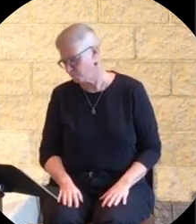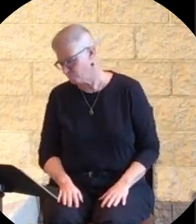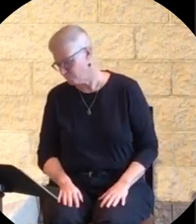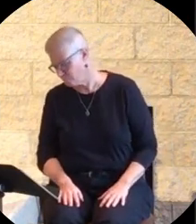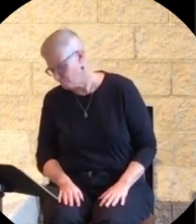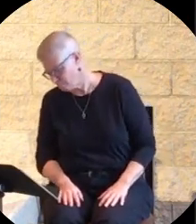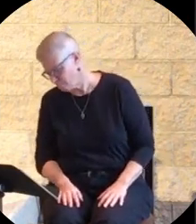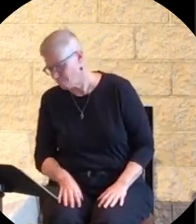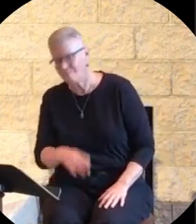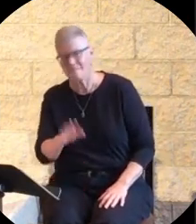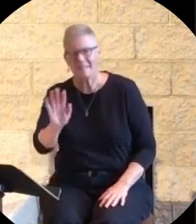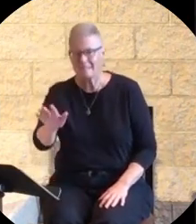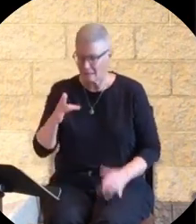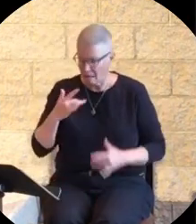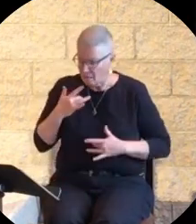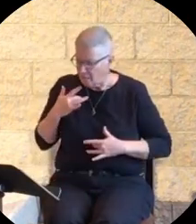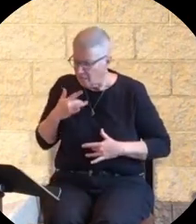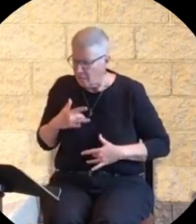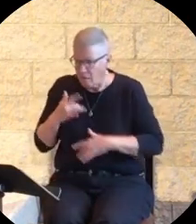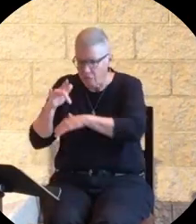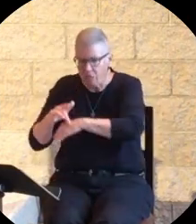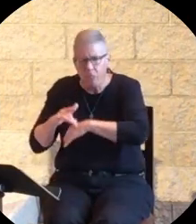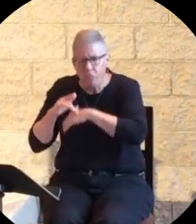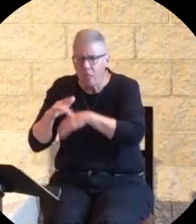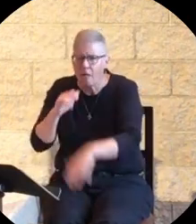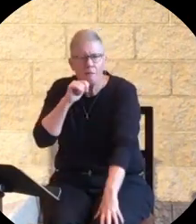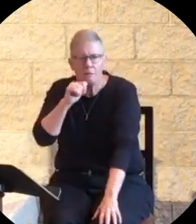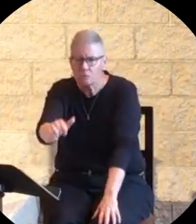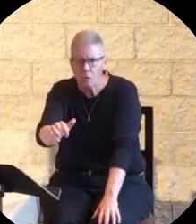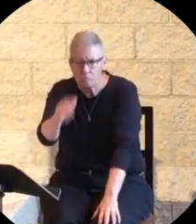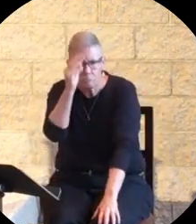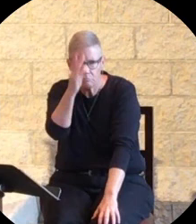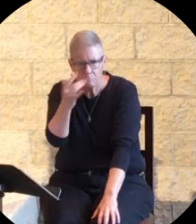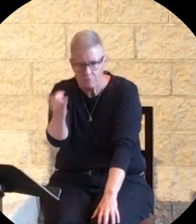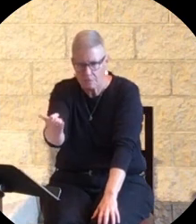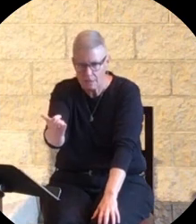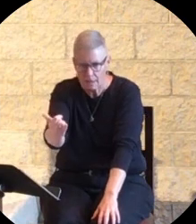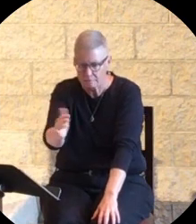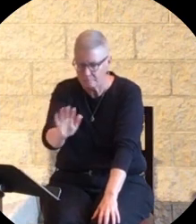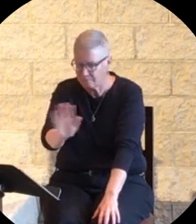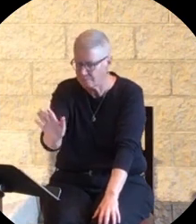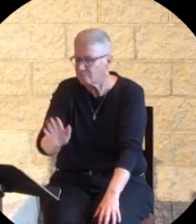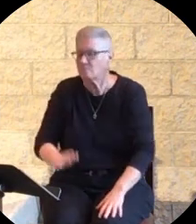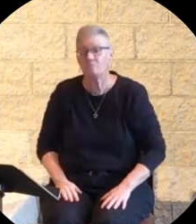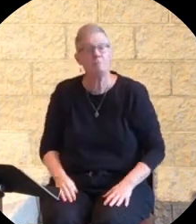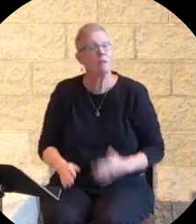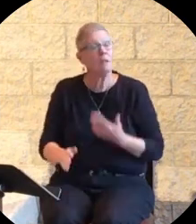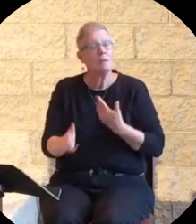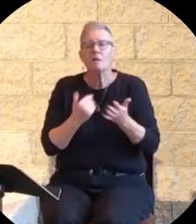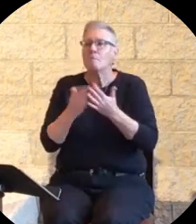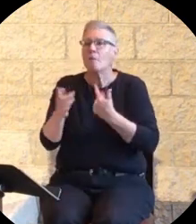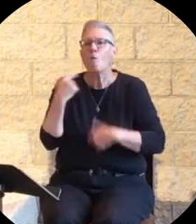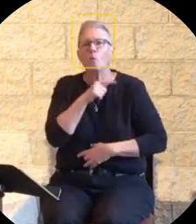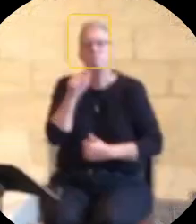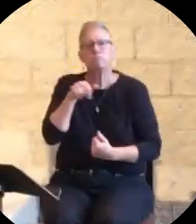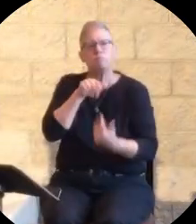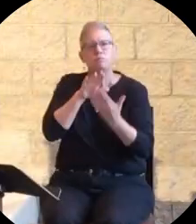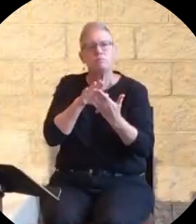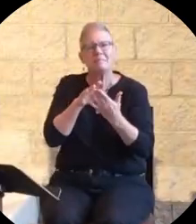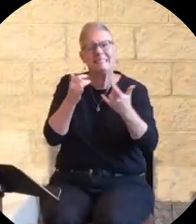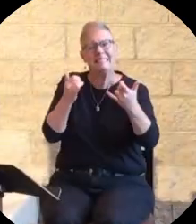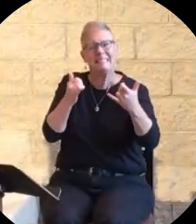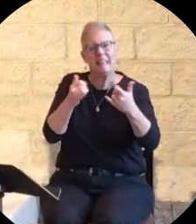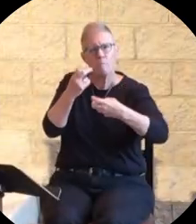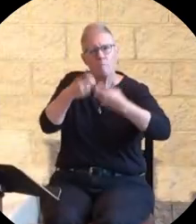not wallow in the valley of despair, I say to you today, my friends. And so even though we face the difficulties of today